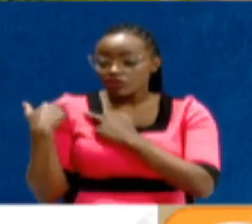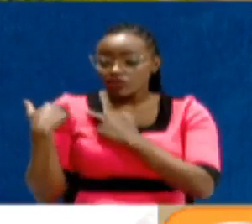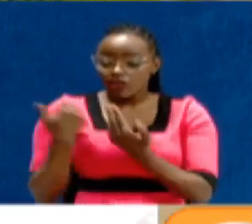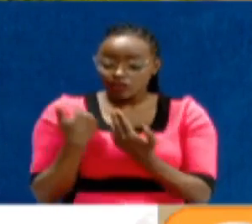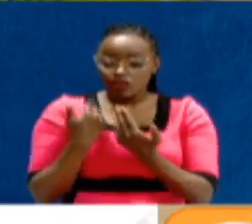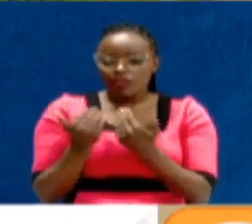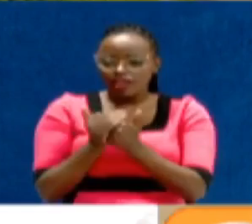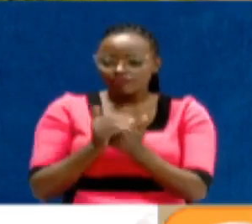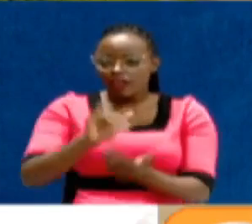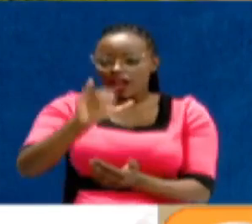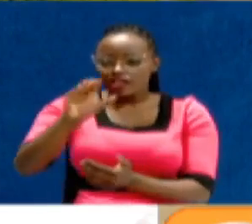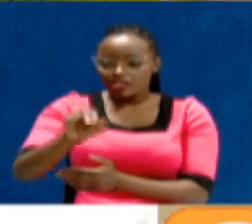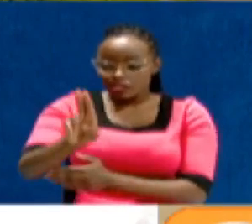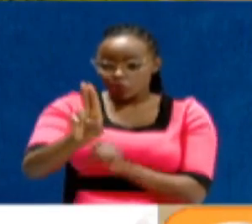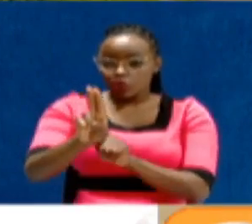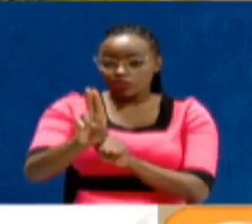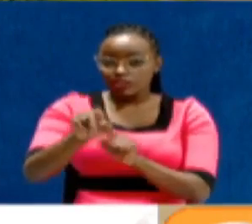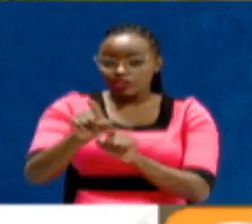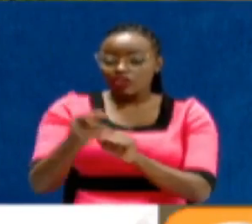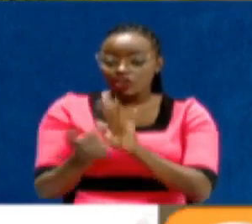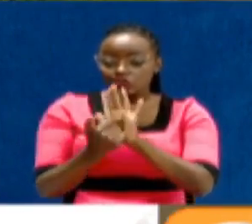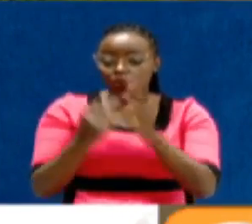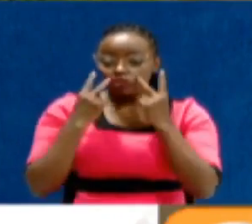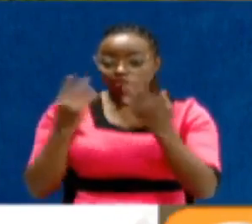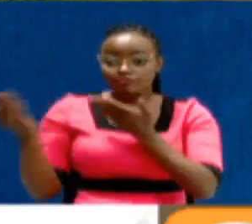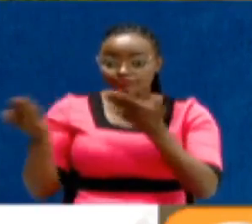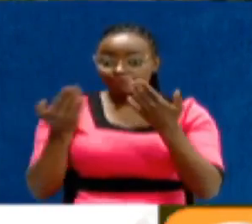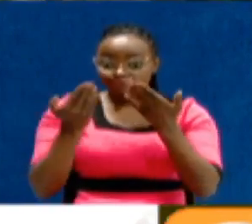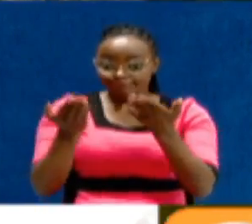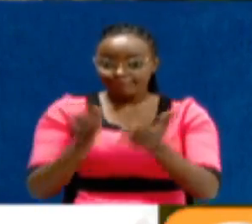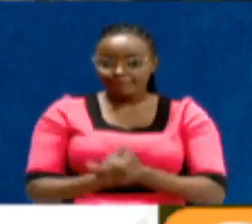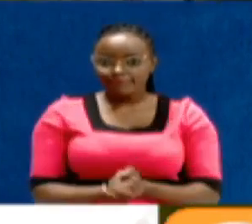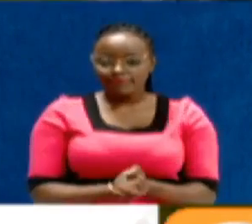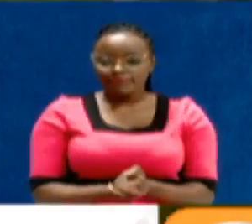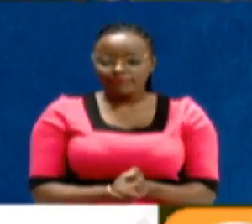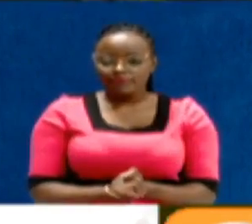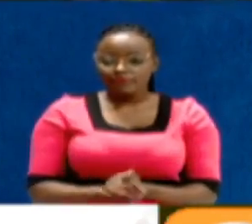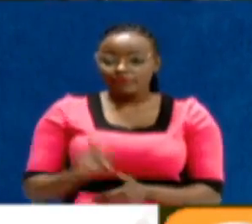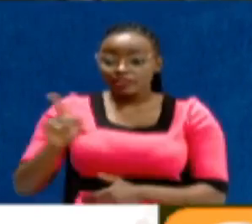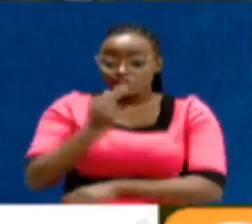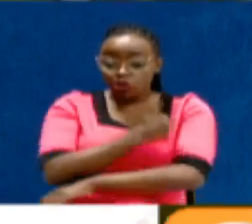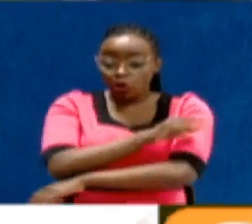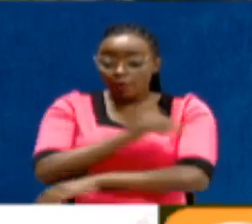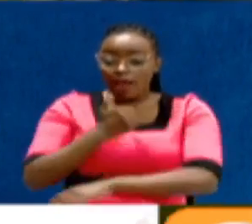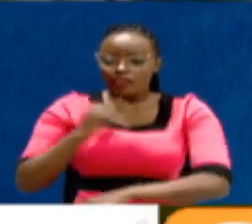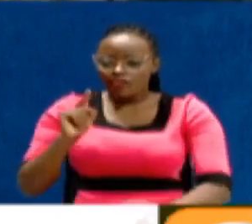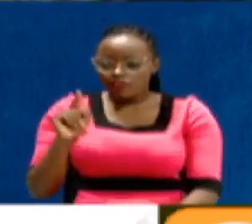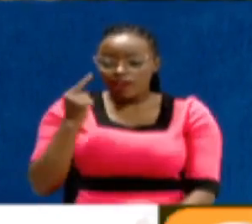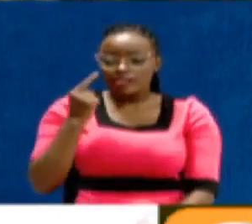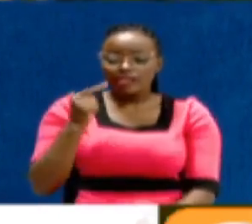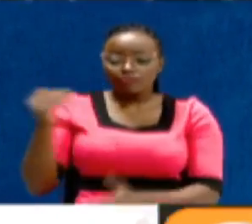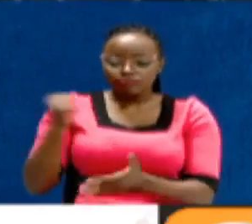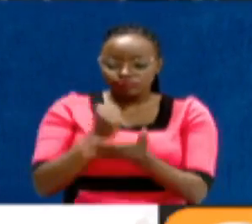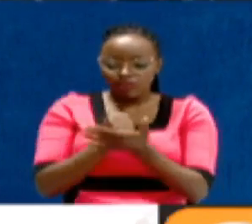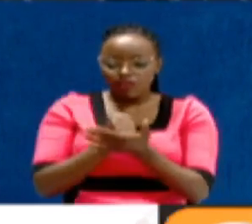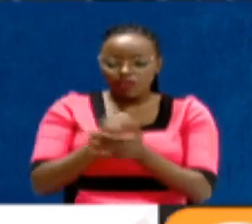Anesthesia and Critical Care Department, we'll show us one. Let's go. This hospital admitted its first